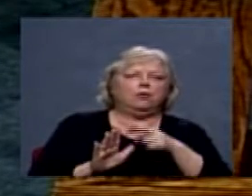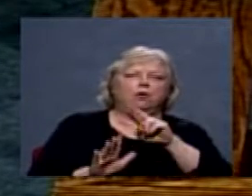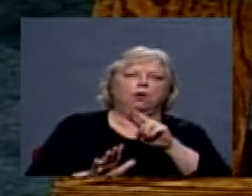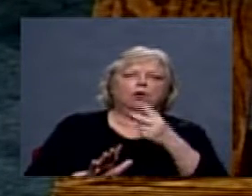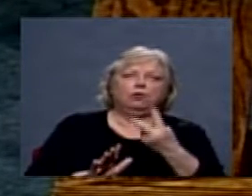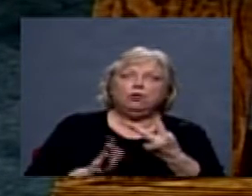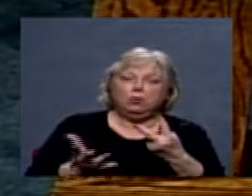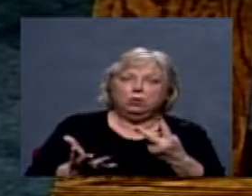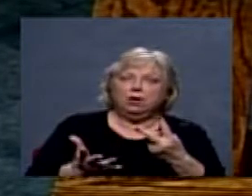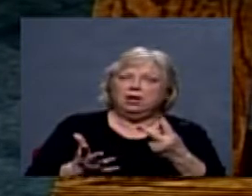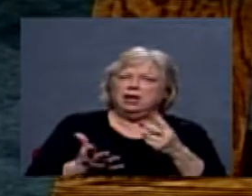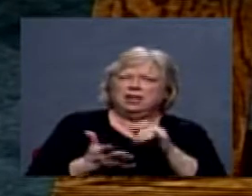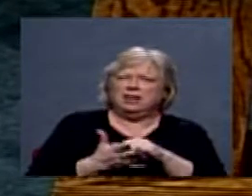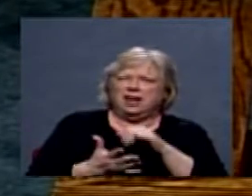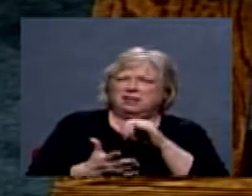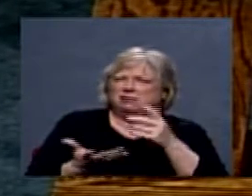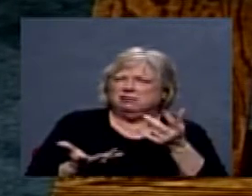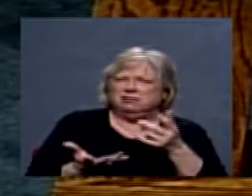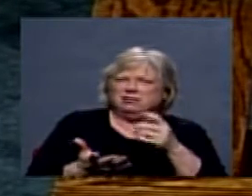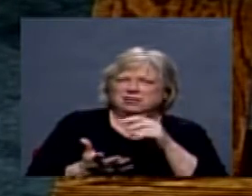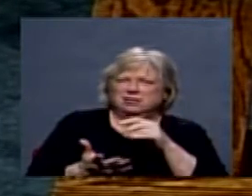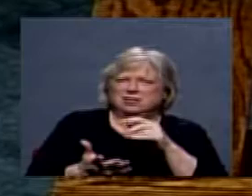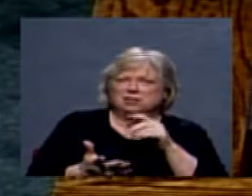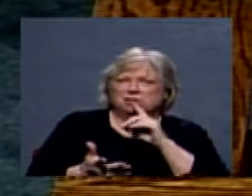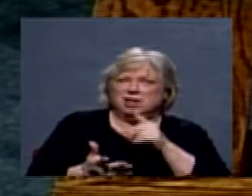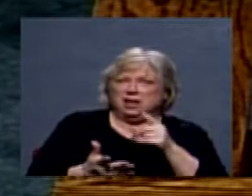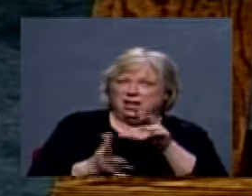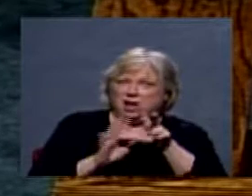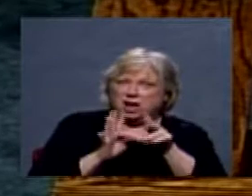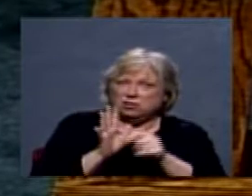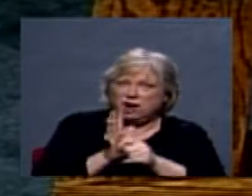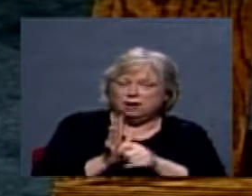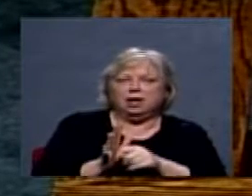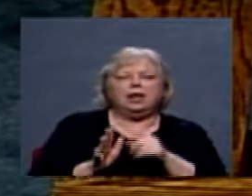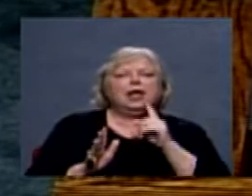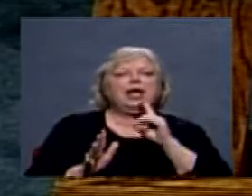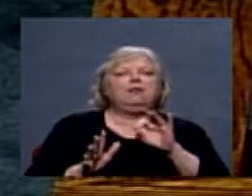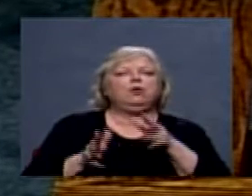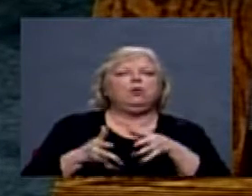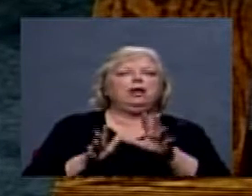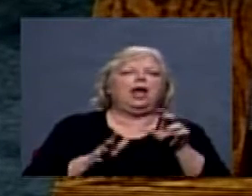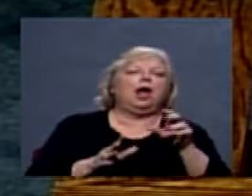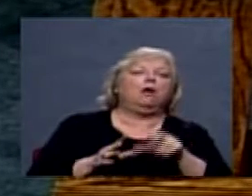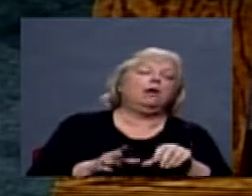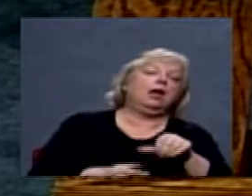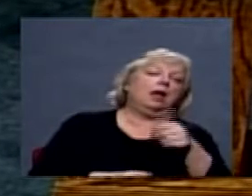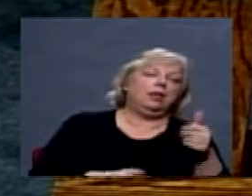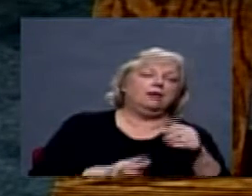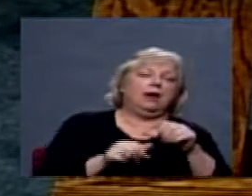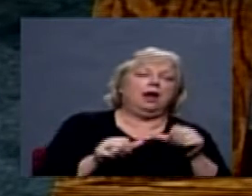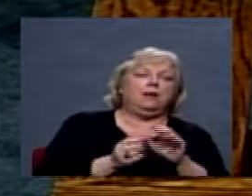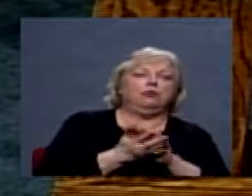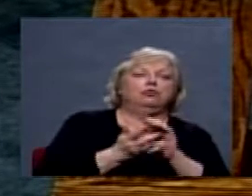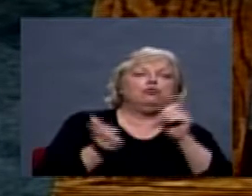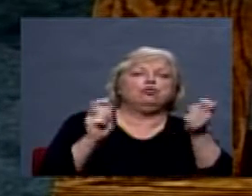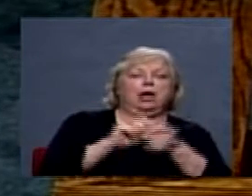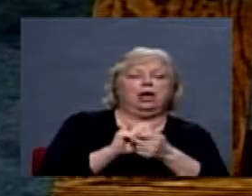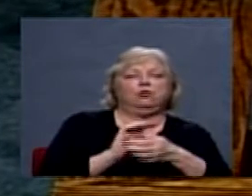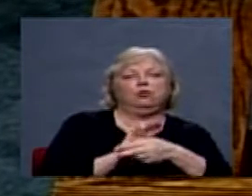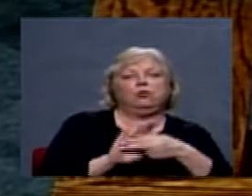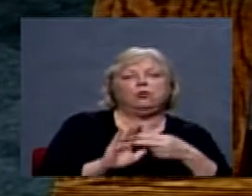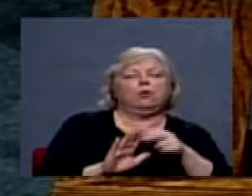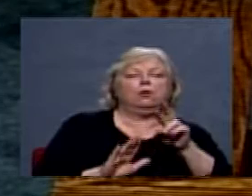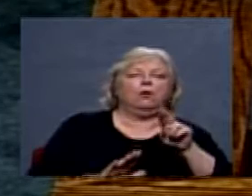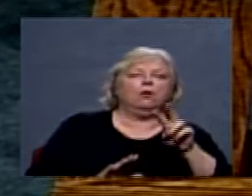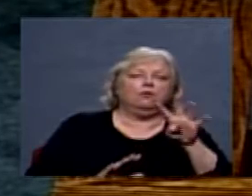Is that not like a contract in itself? By allowing additional areas to be zoned as R4, those of us who made our initial